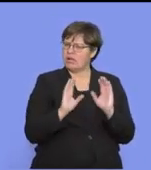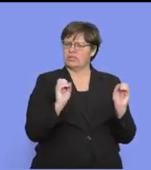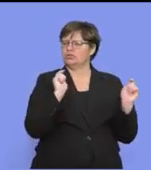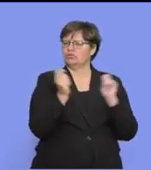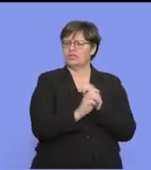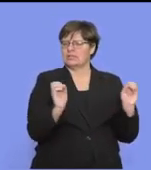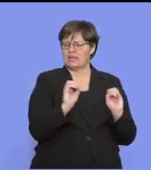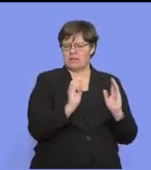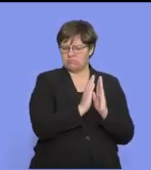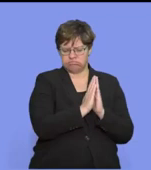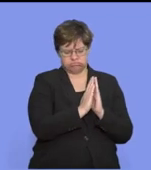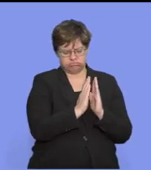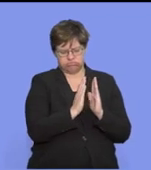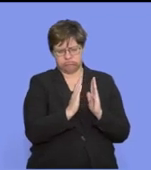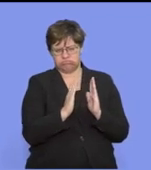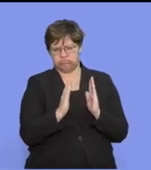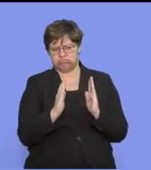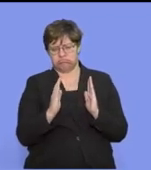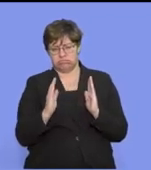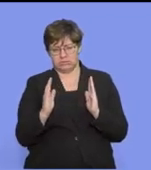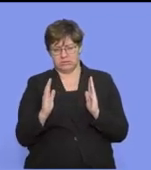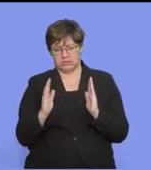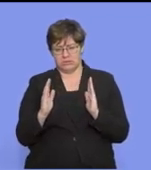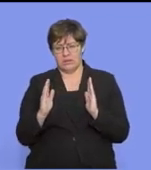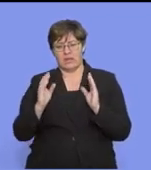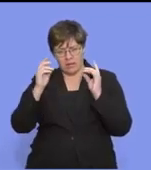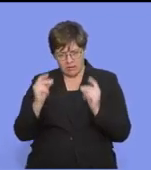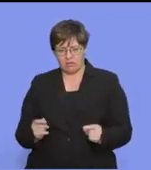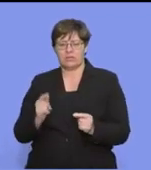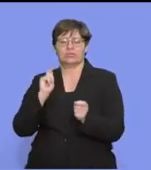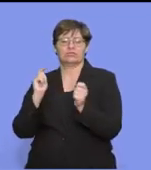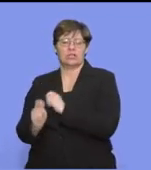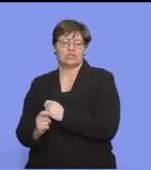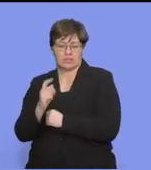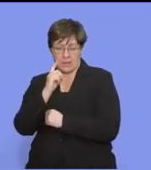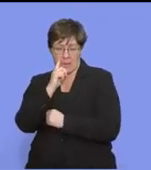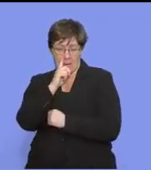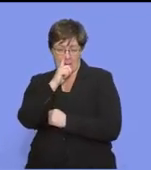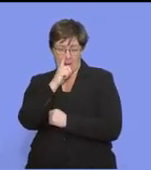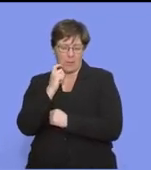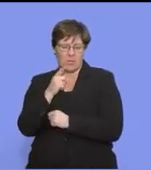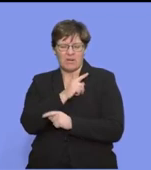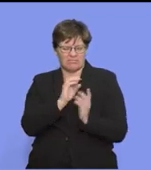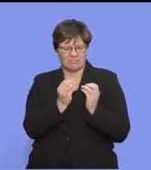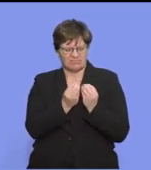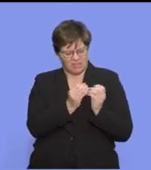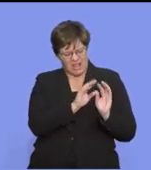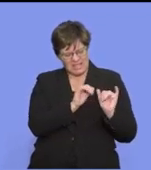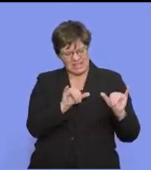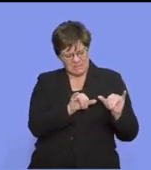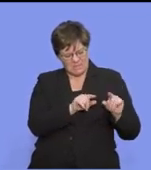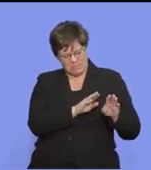time where there was stasis. So in other words, nothing changed. Okay, so the